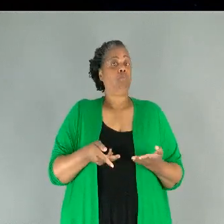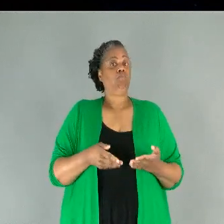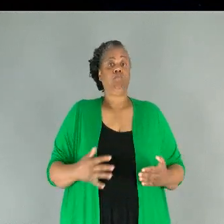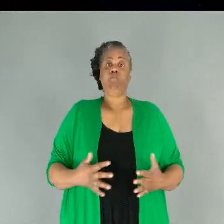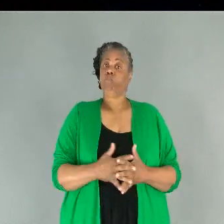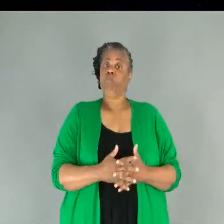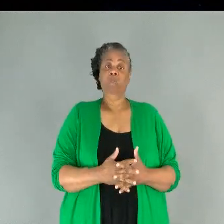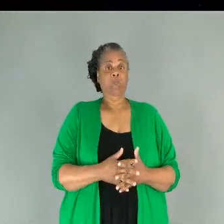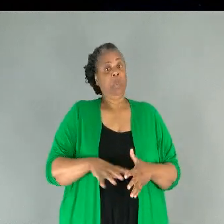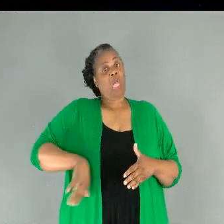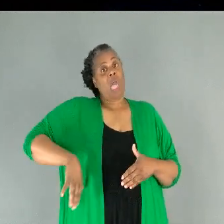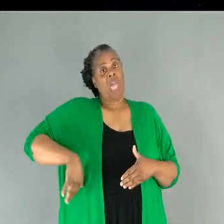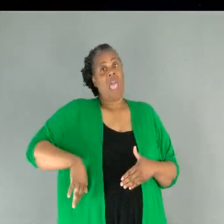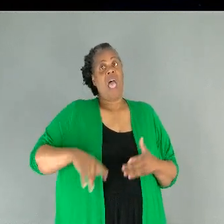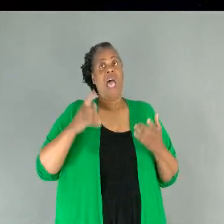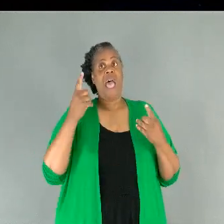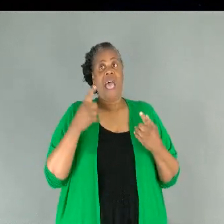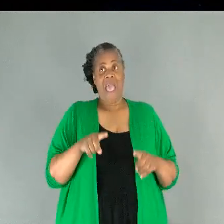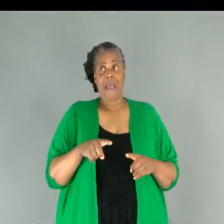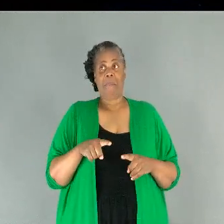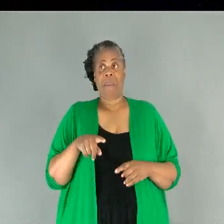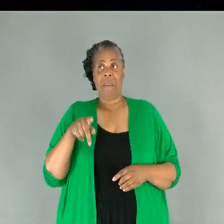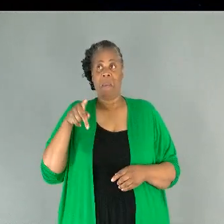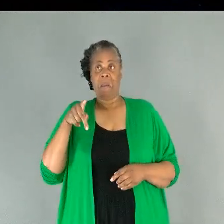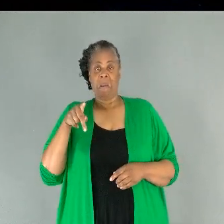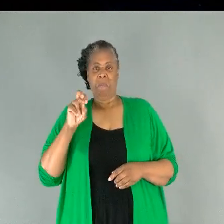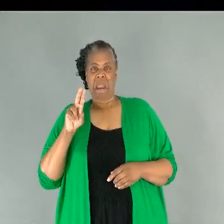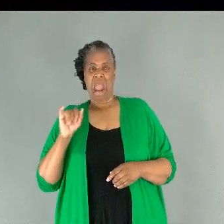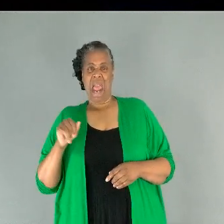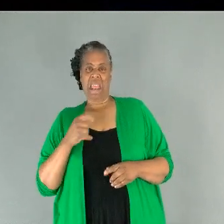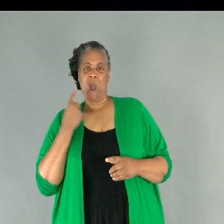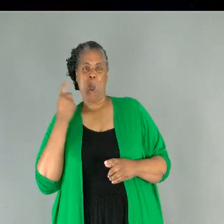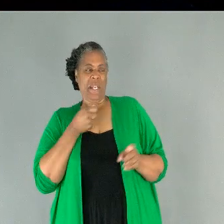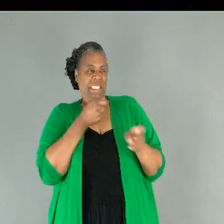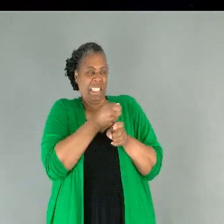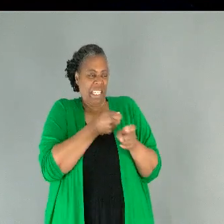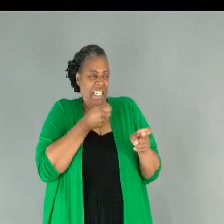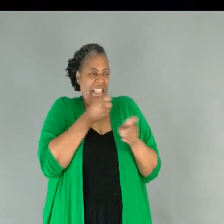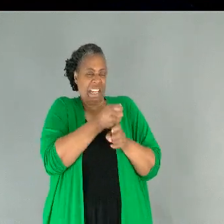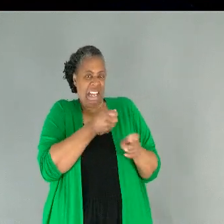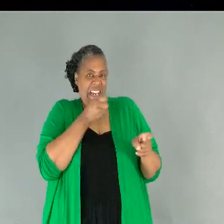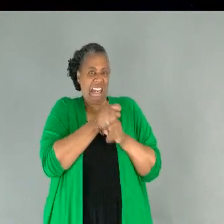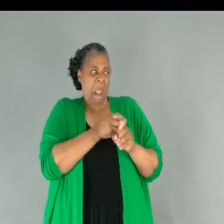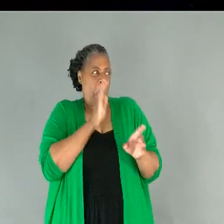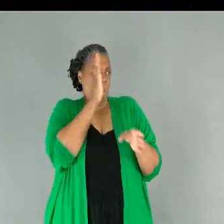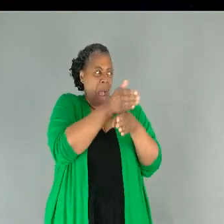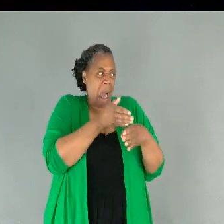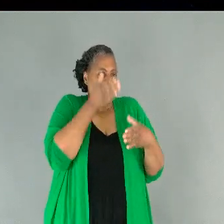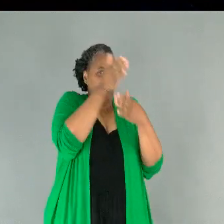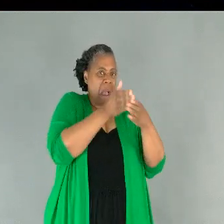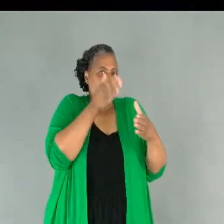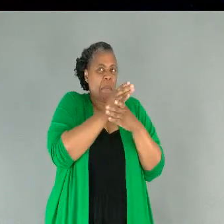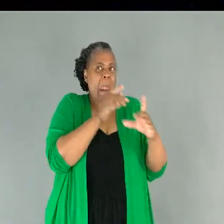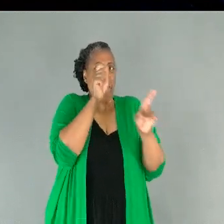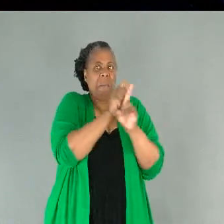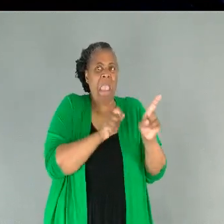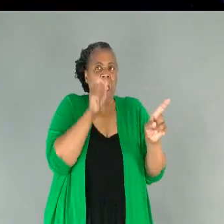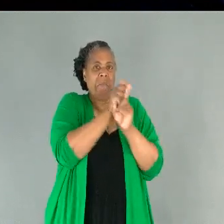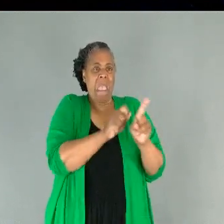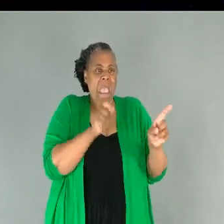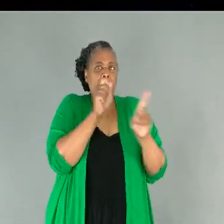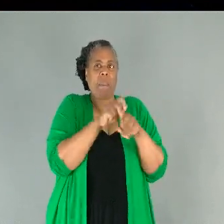womb, her rival kept provoking her in order to irritate her. This went